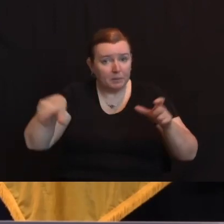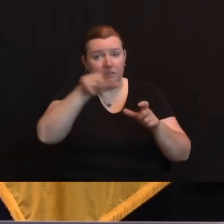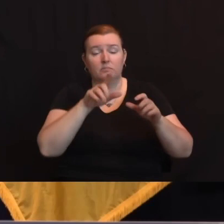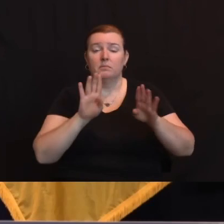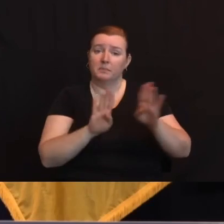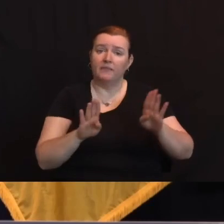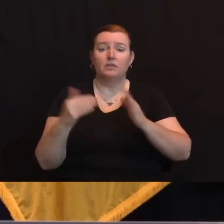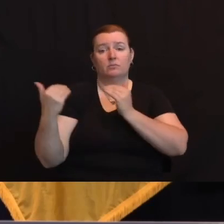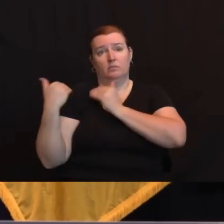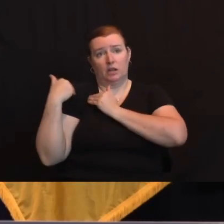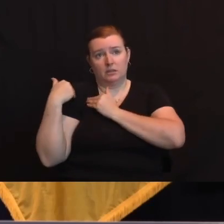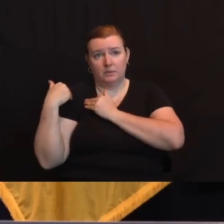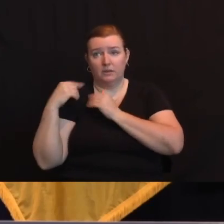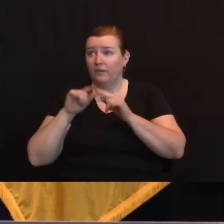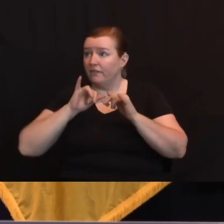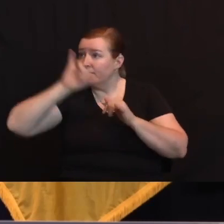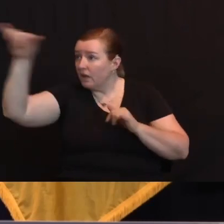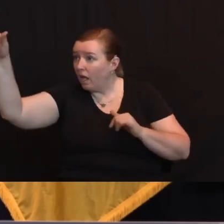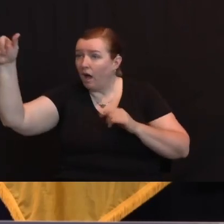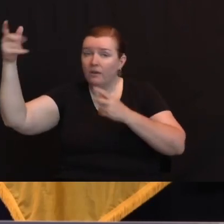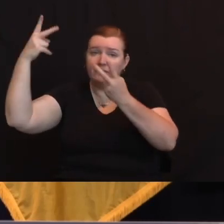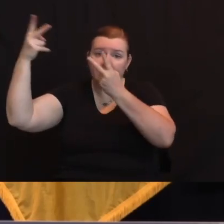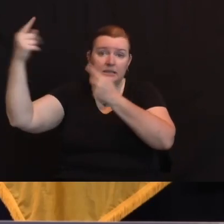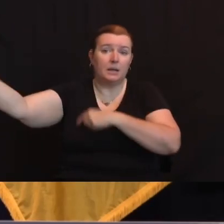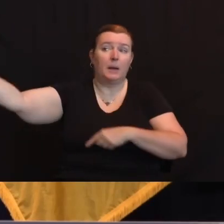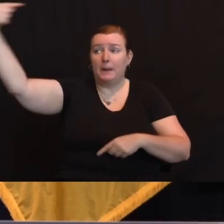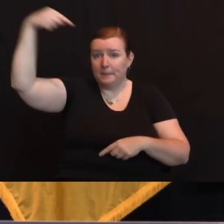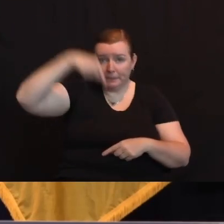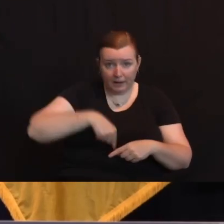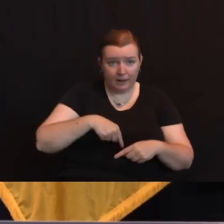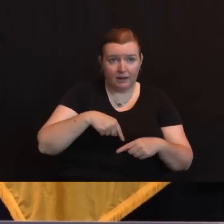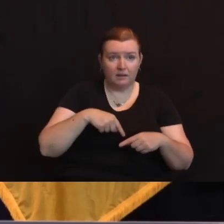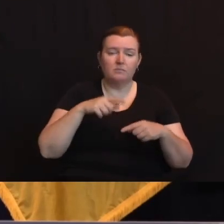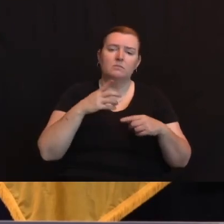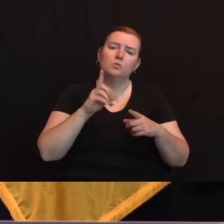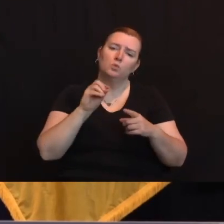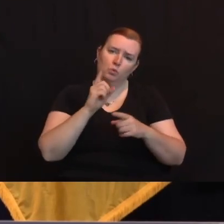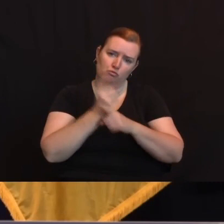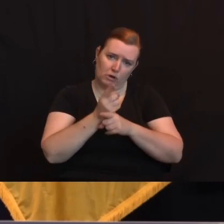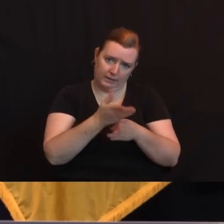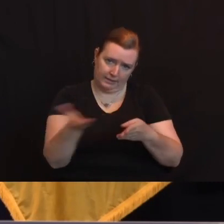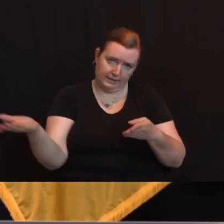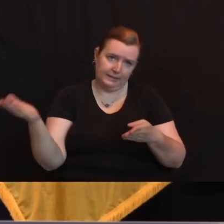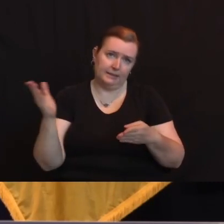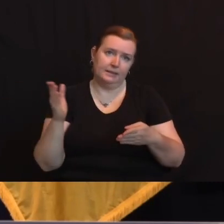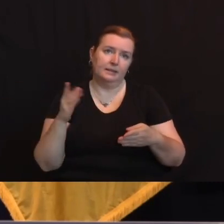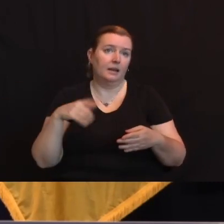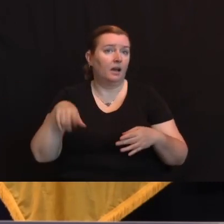Judy, and giving us the information we need, or whether it's not hosting or going to indoor parties.